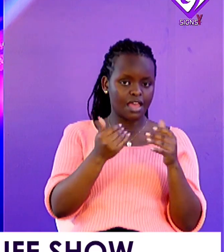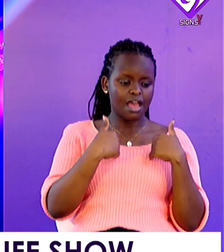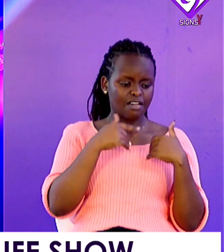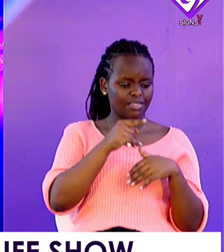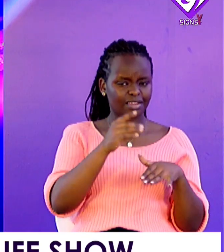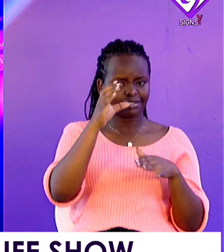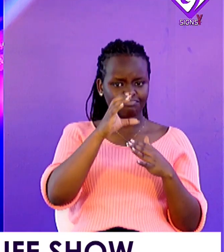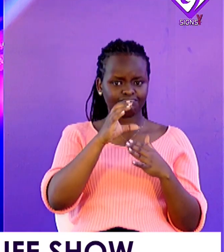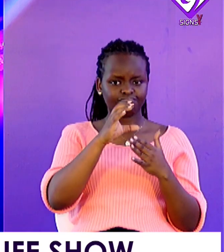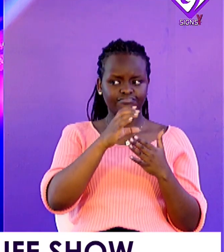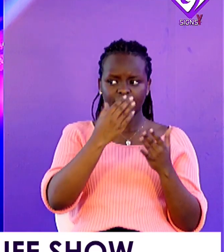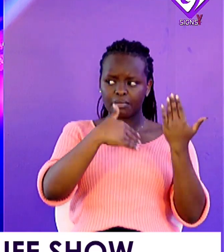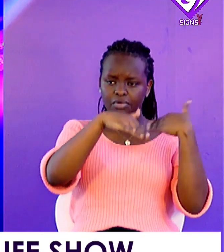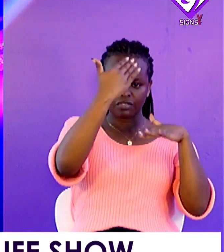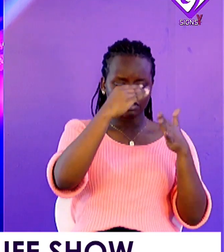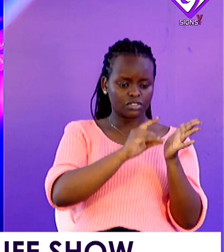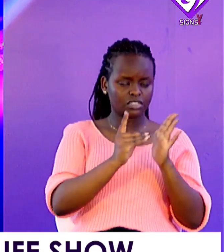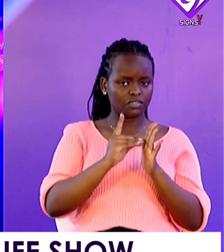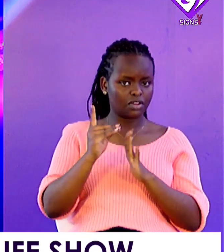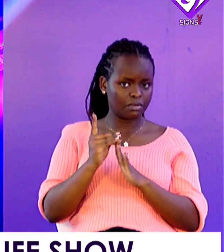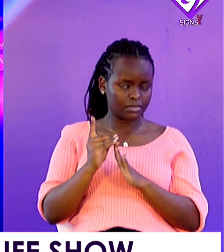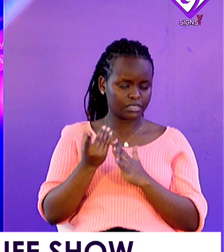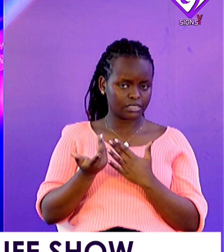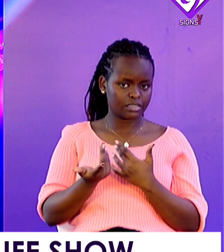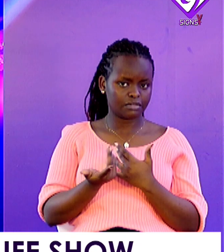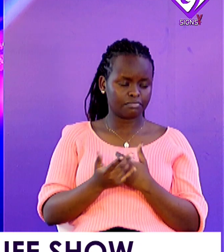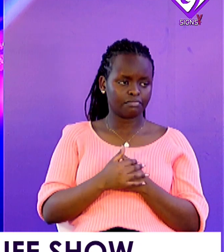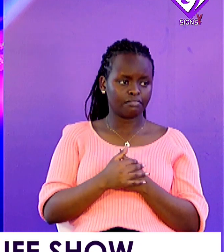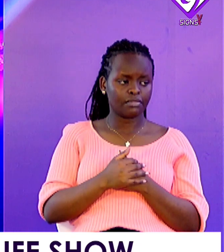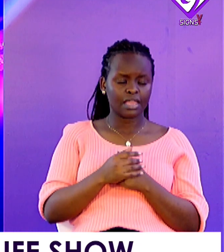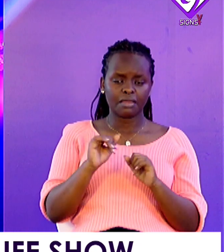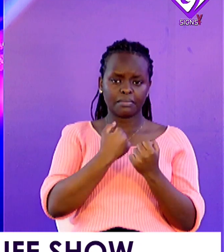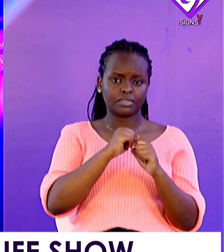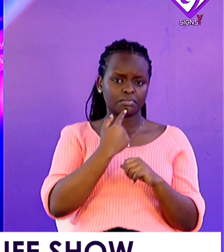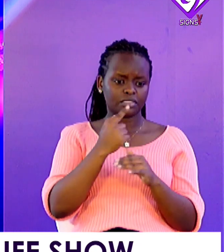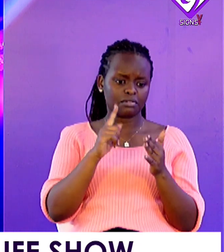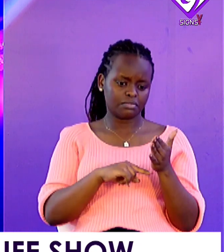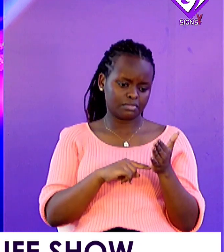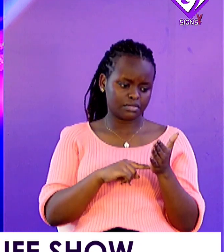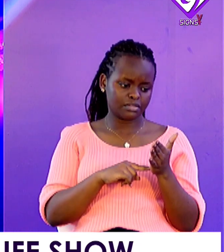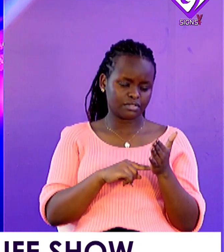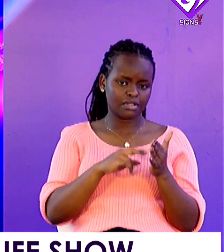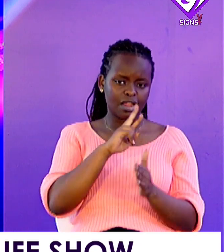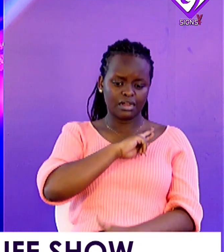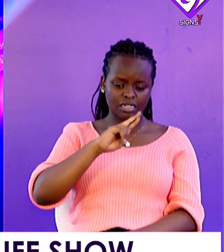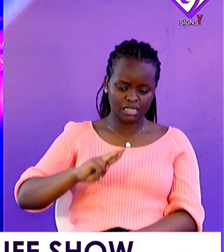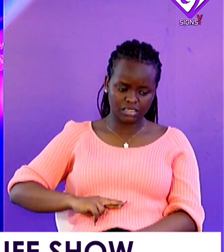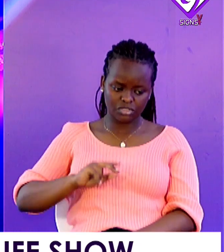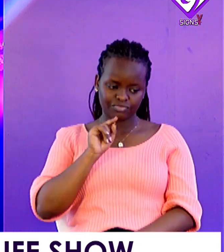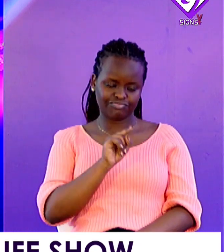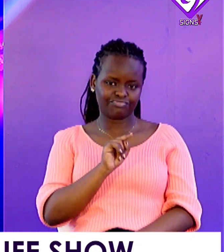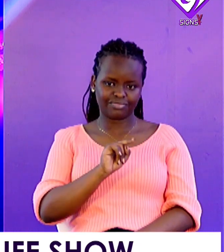development. Right. And therefore, we cannot see that just religion is that